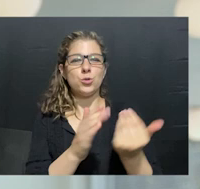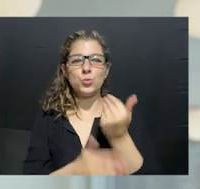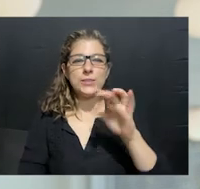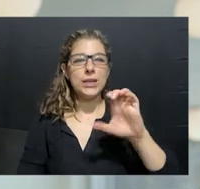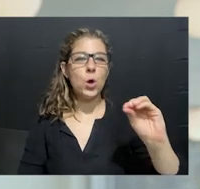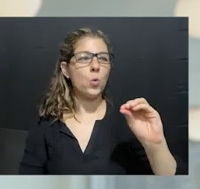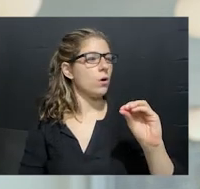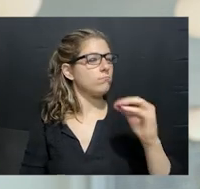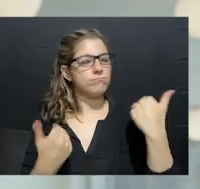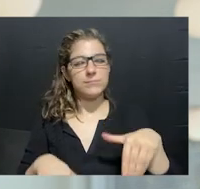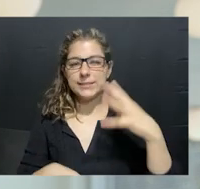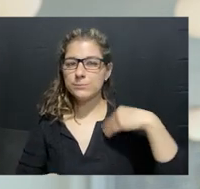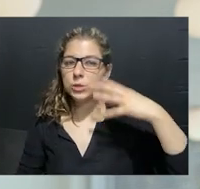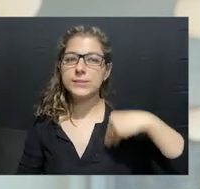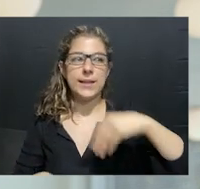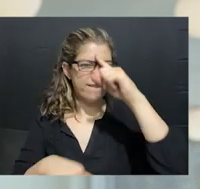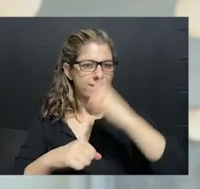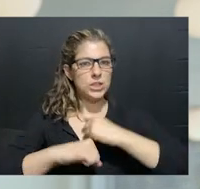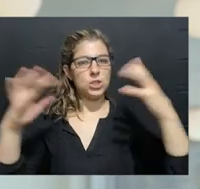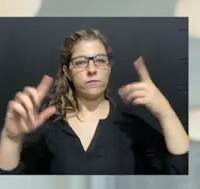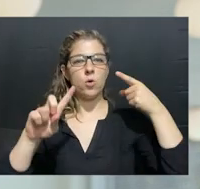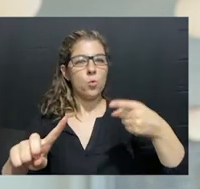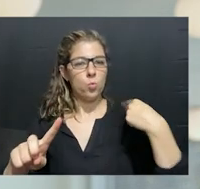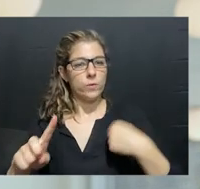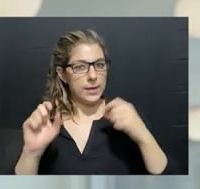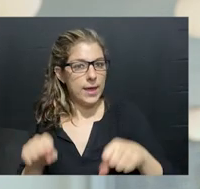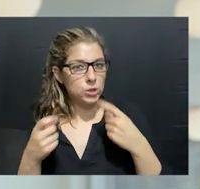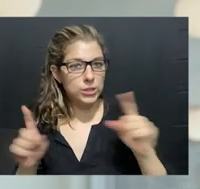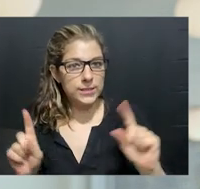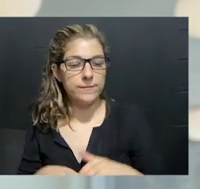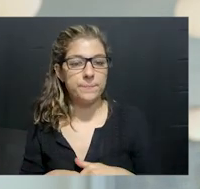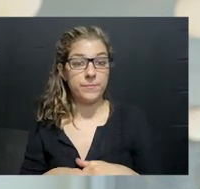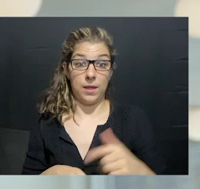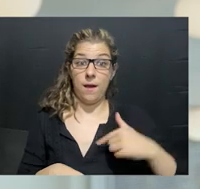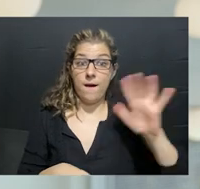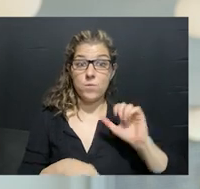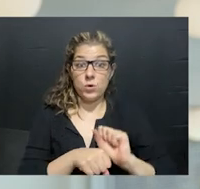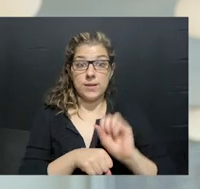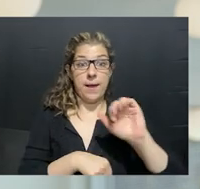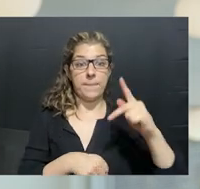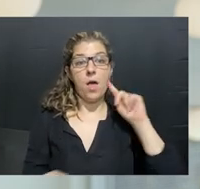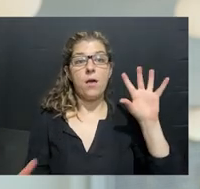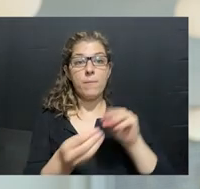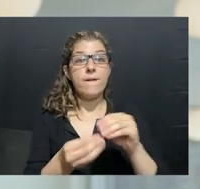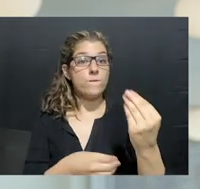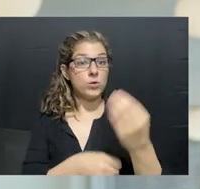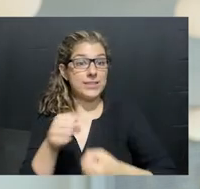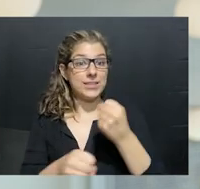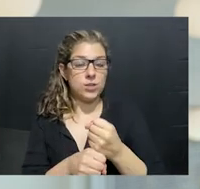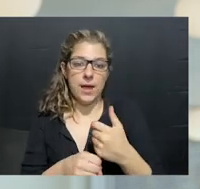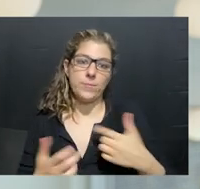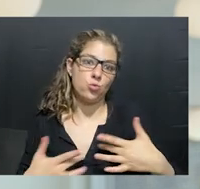exceptional experience and a vision for where we're going and what we can achieve. As someone who has worked at CAP for a combined 14 years, I am